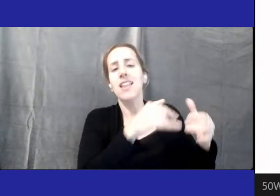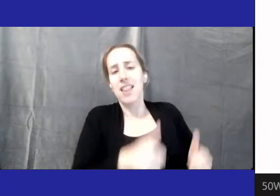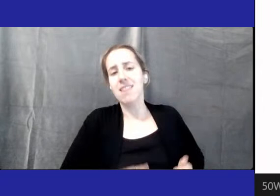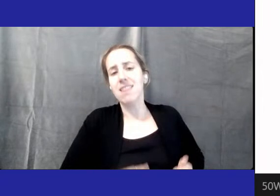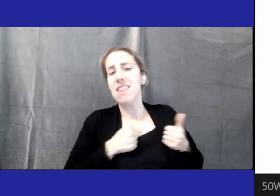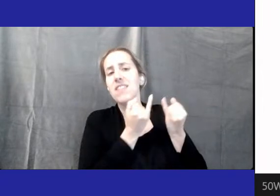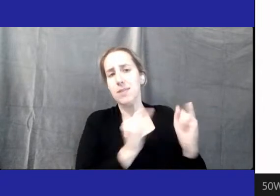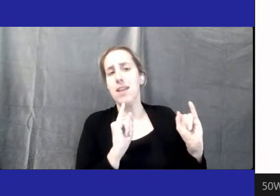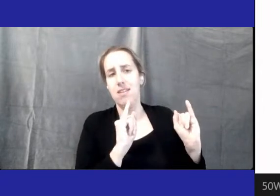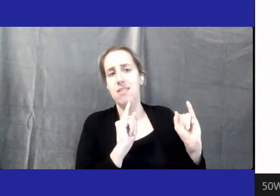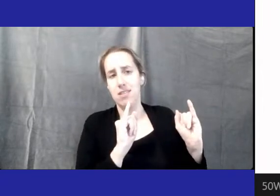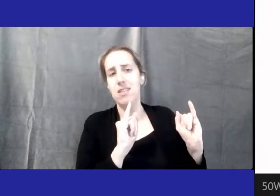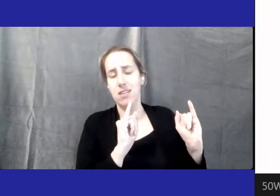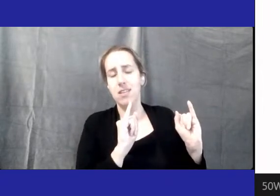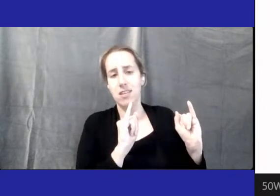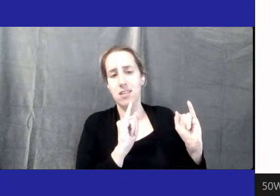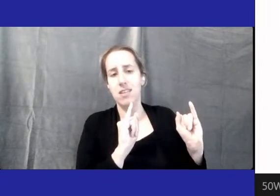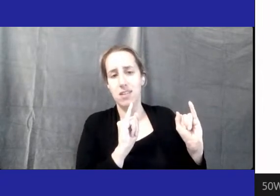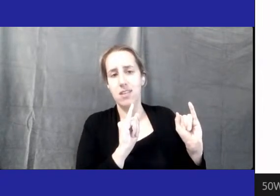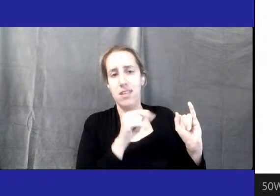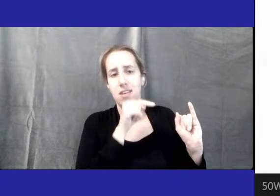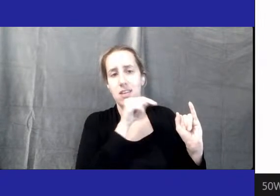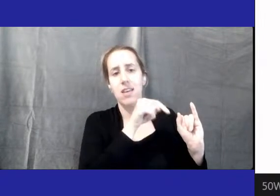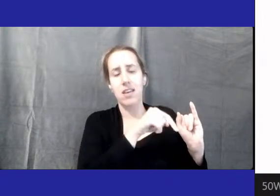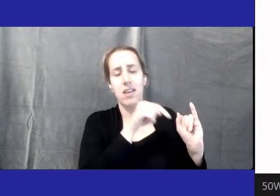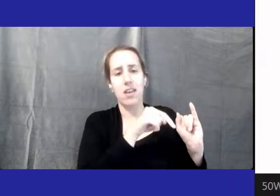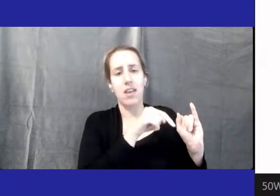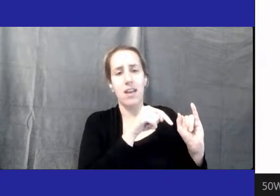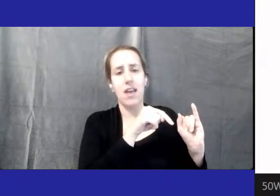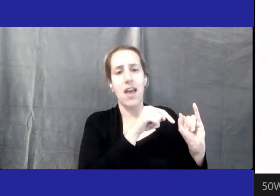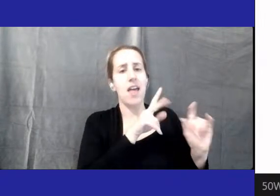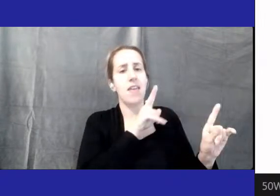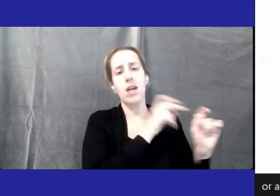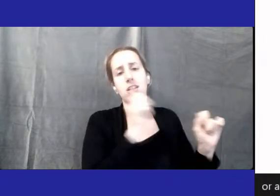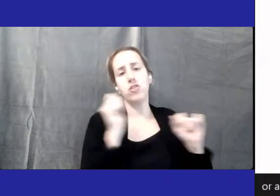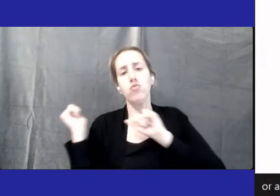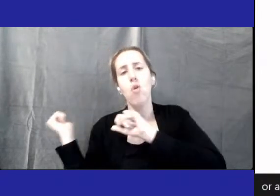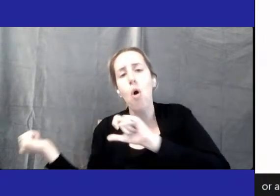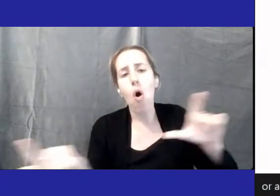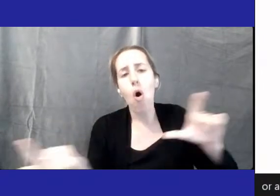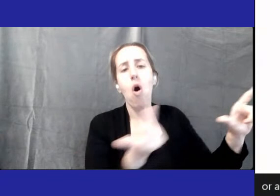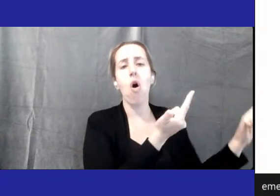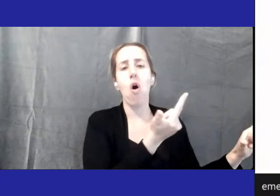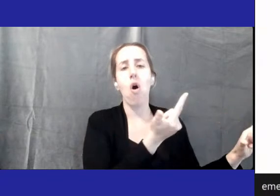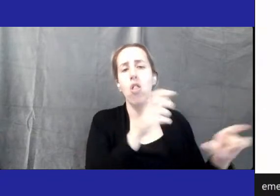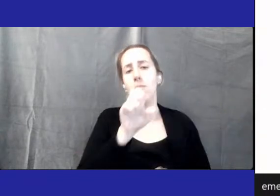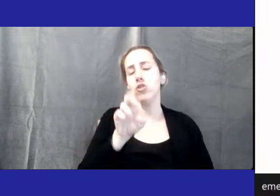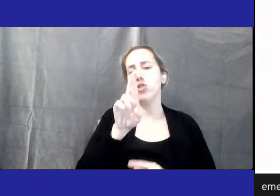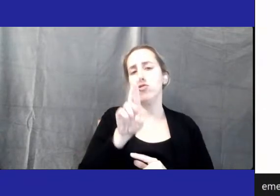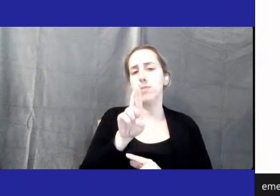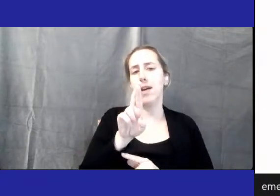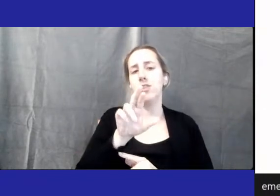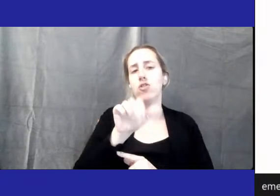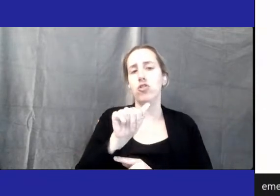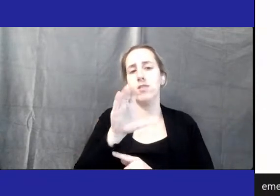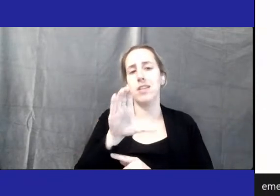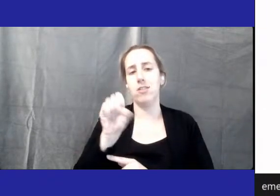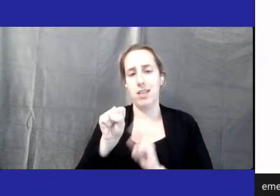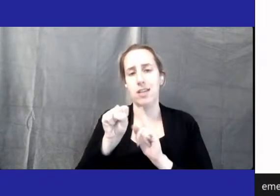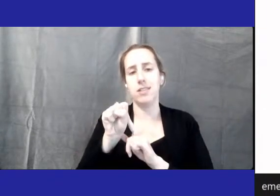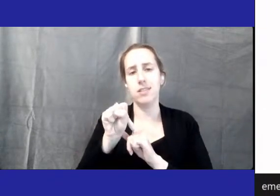and that would be the characteristics of all emergency response alternate care sites. For special medical needs